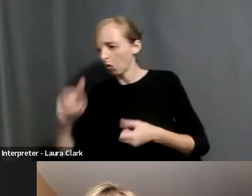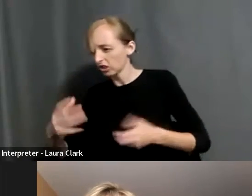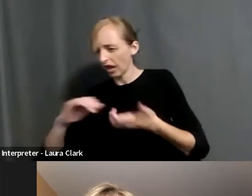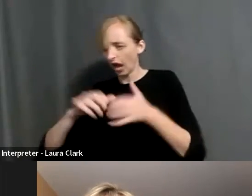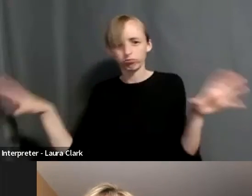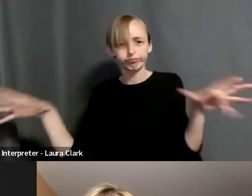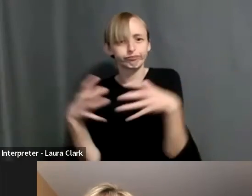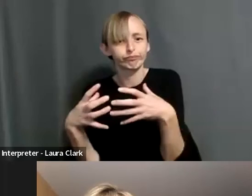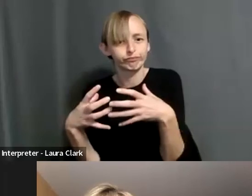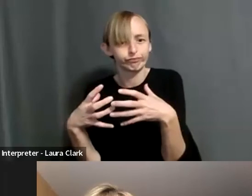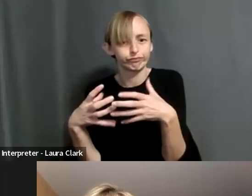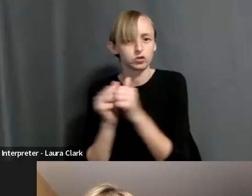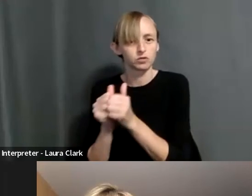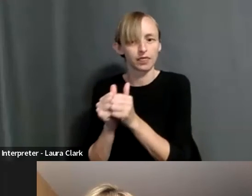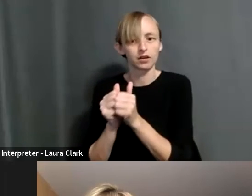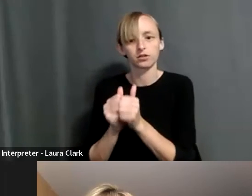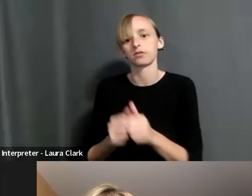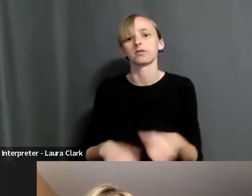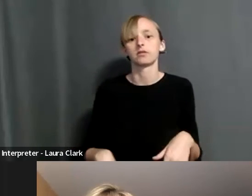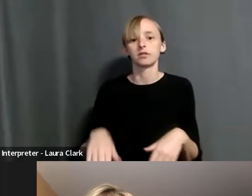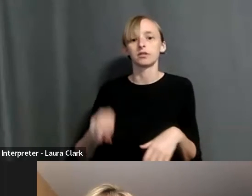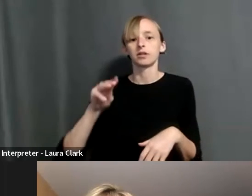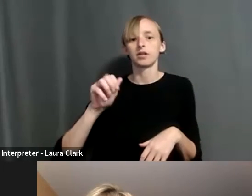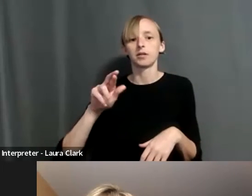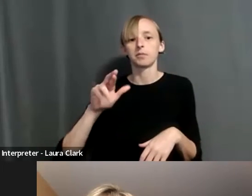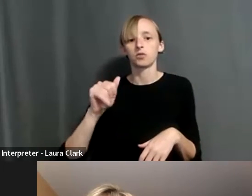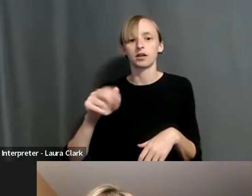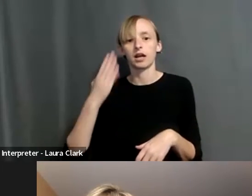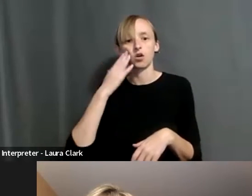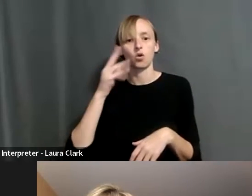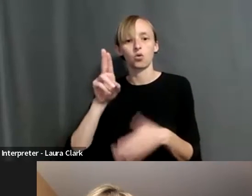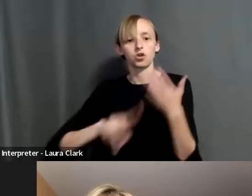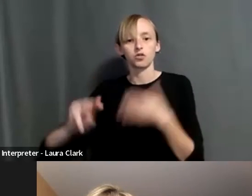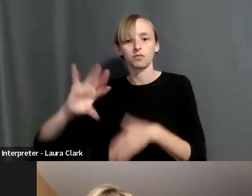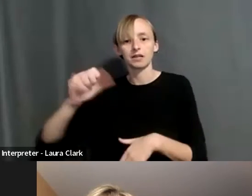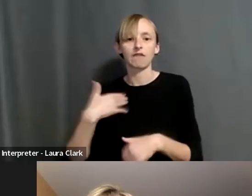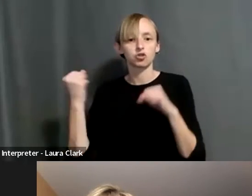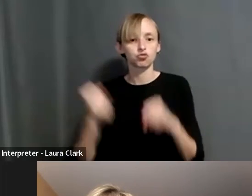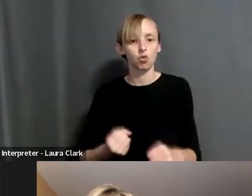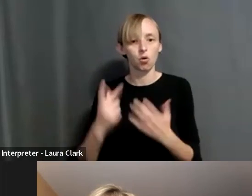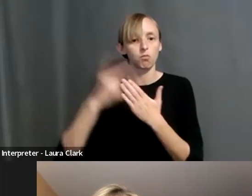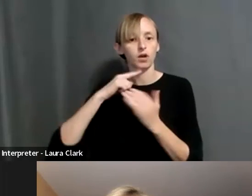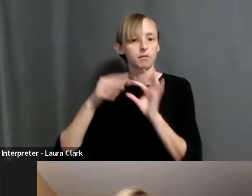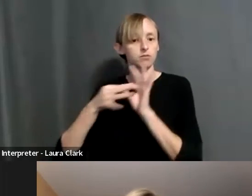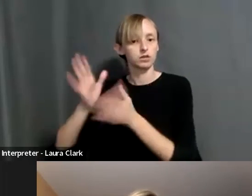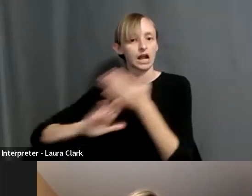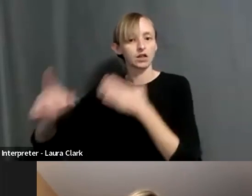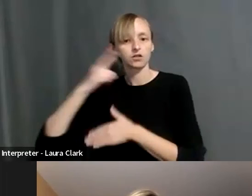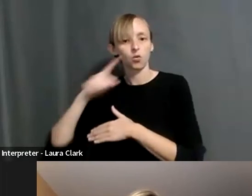like, I know U of M has a strong program in the collegiate side, correct, with track and